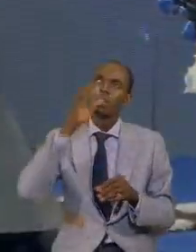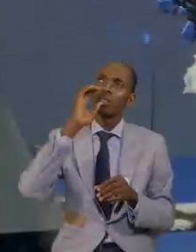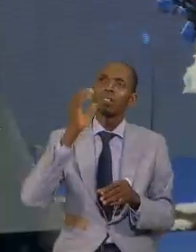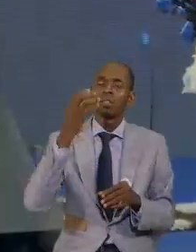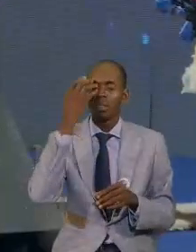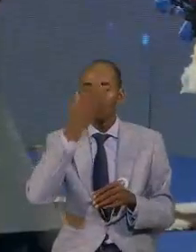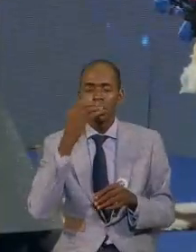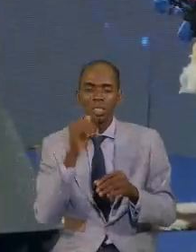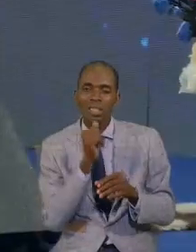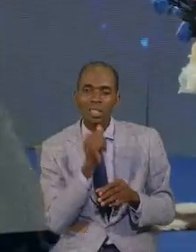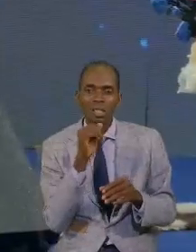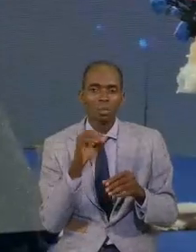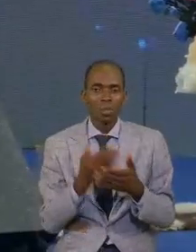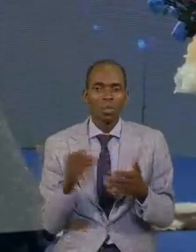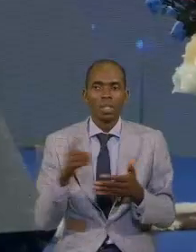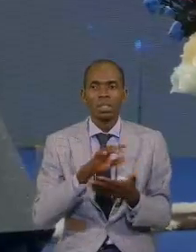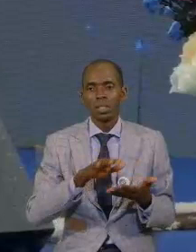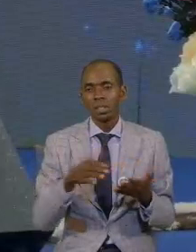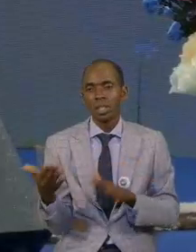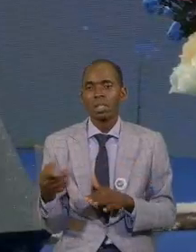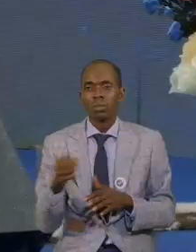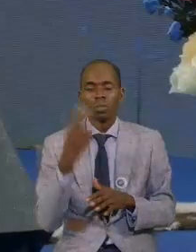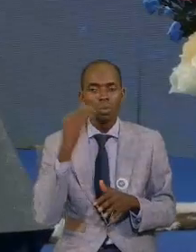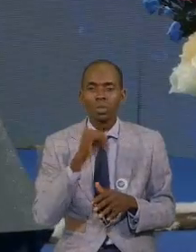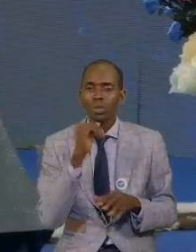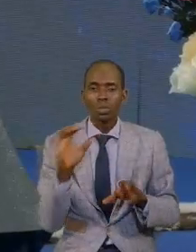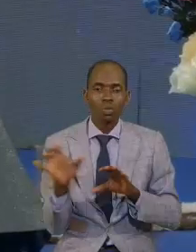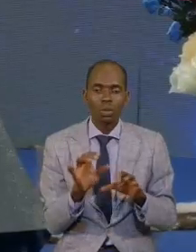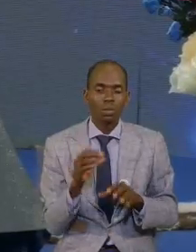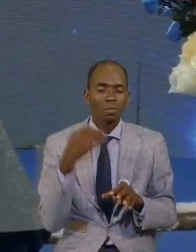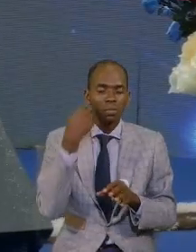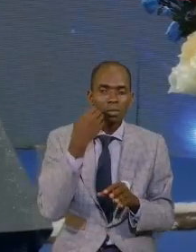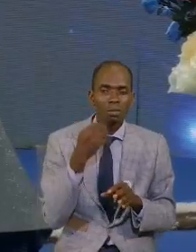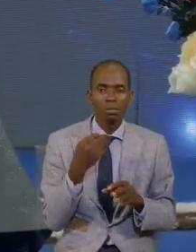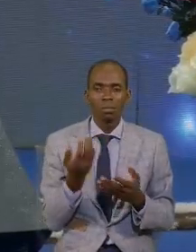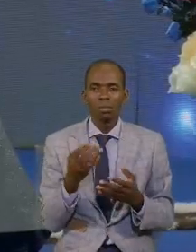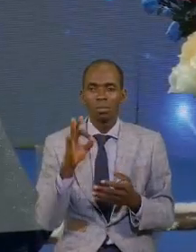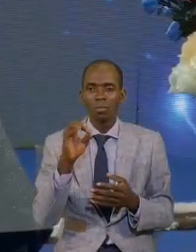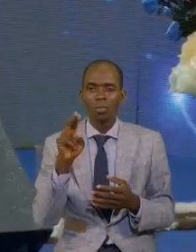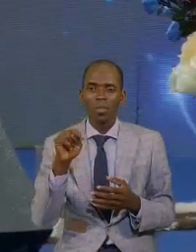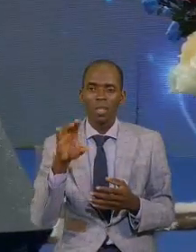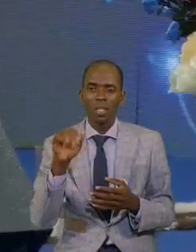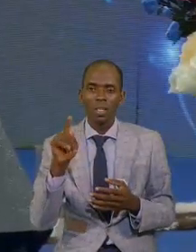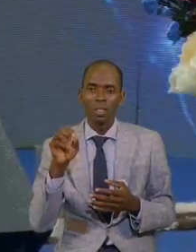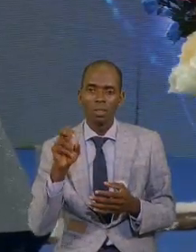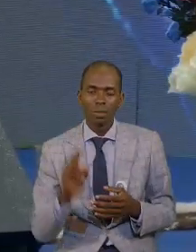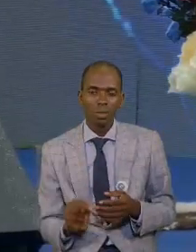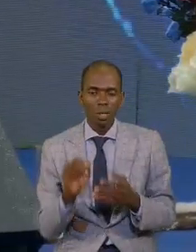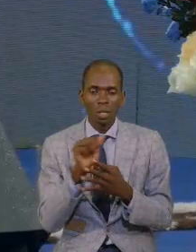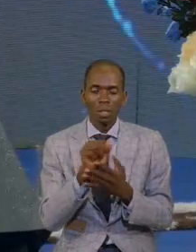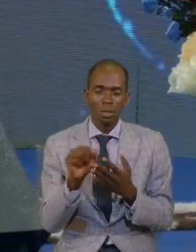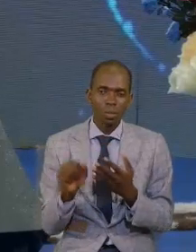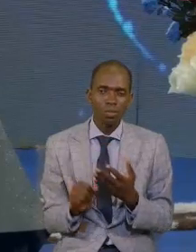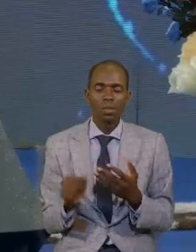They were not committing adultery, fornication before they died. They didn't die with the guilt of